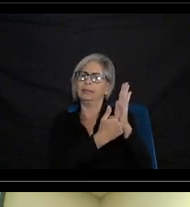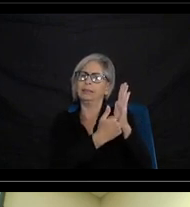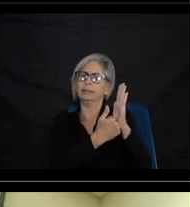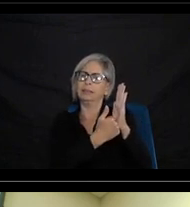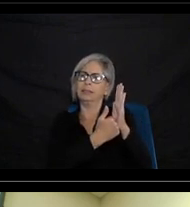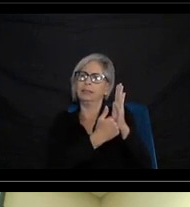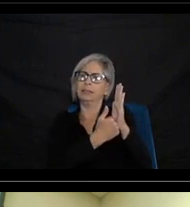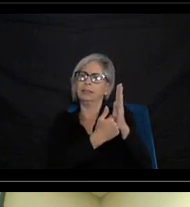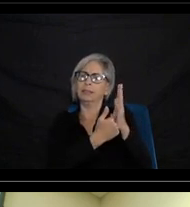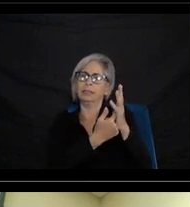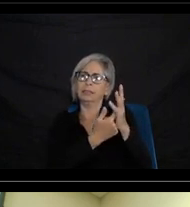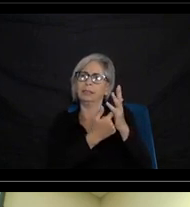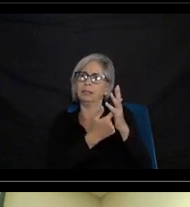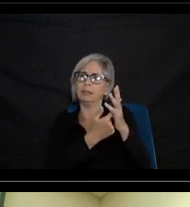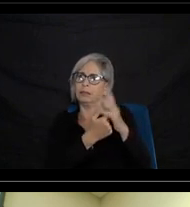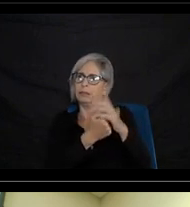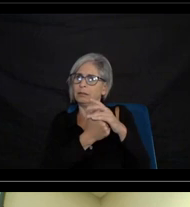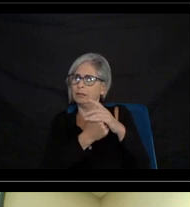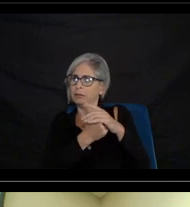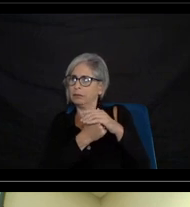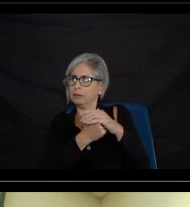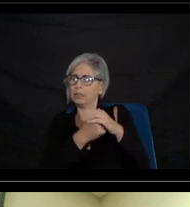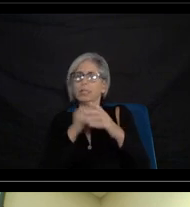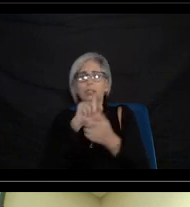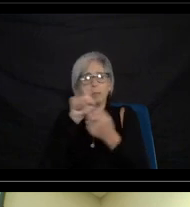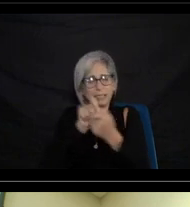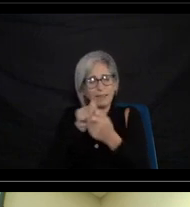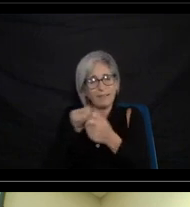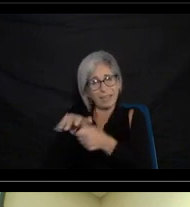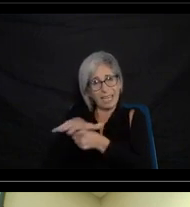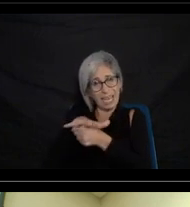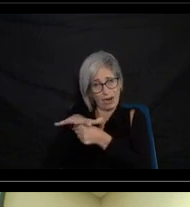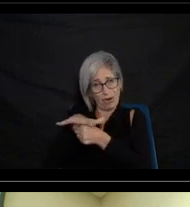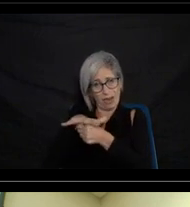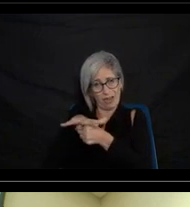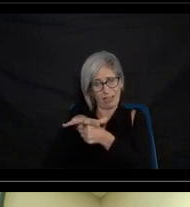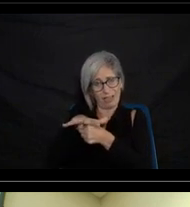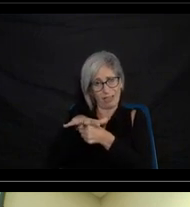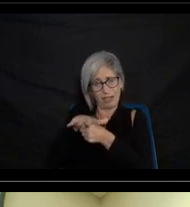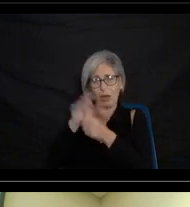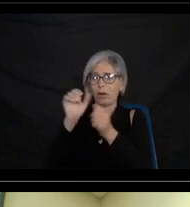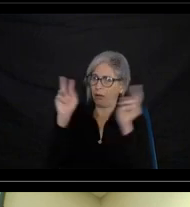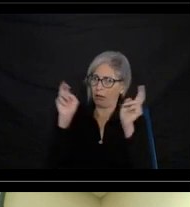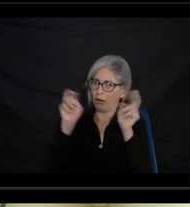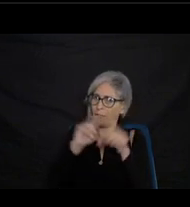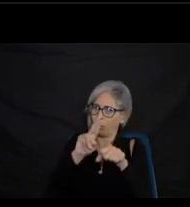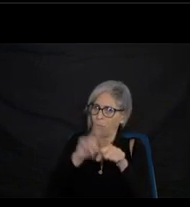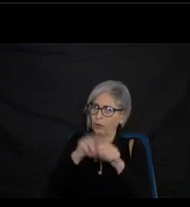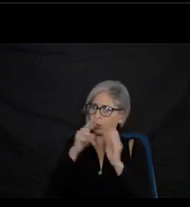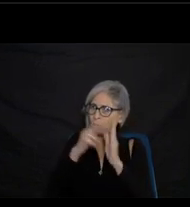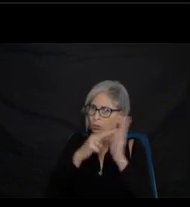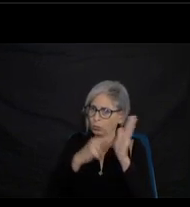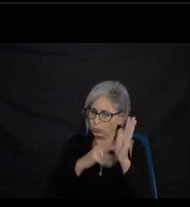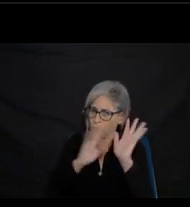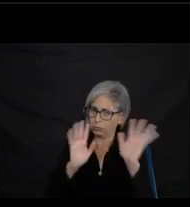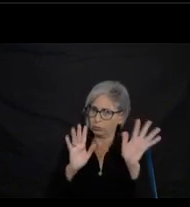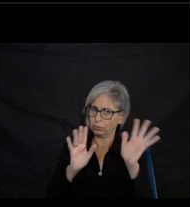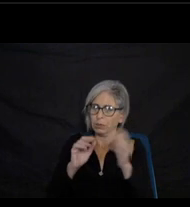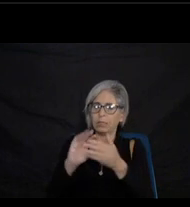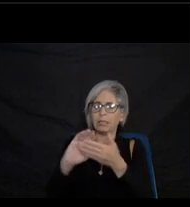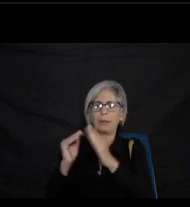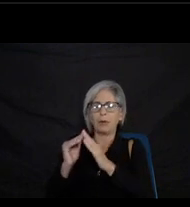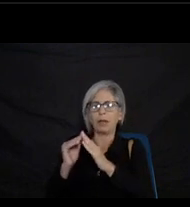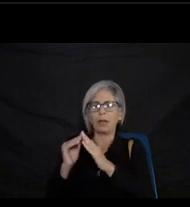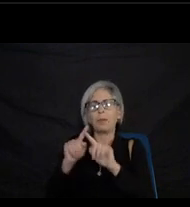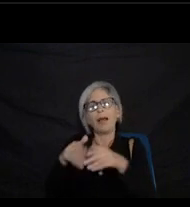accessory dwelling units in certain neighborhoods, of course, with regulations that ensure the compatibility within the neighborhoods. And what this does